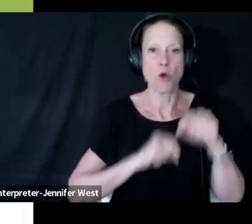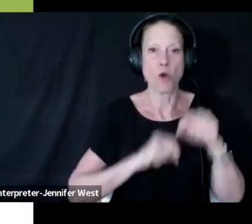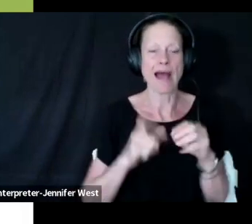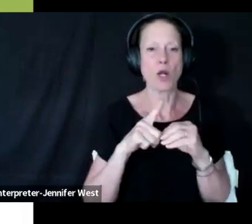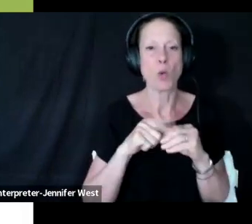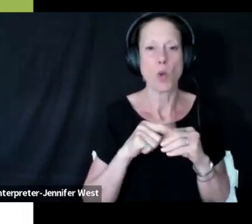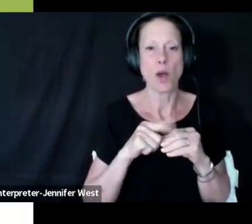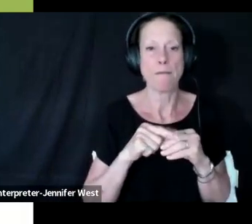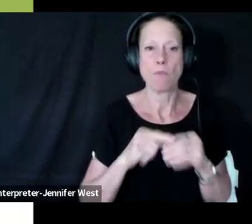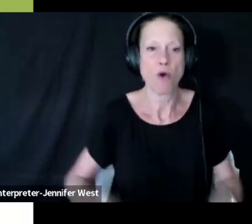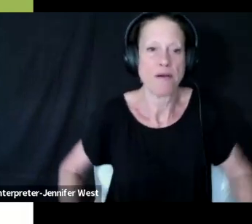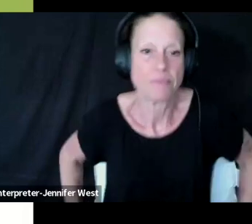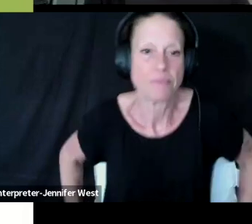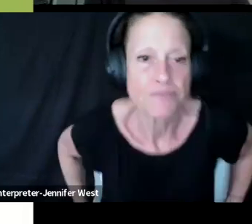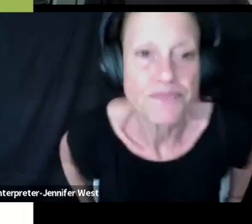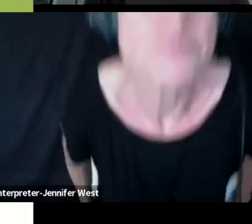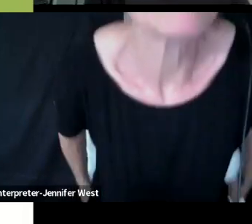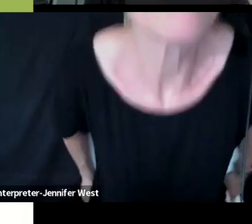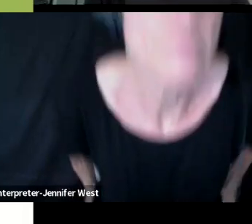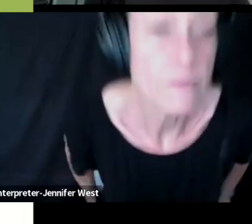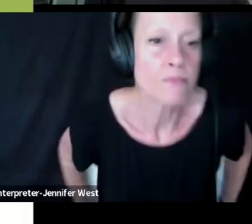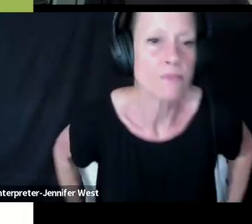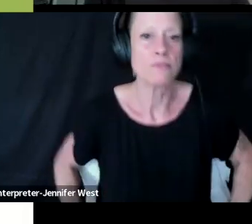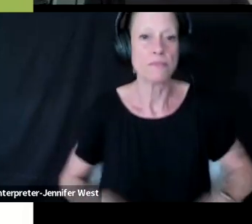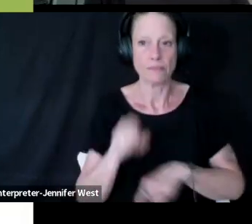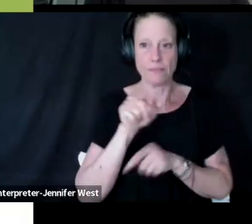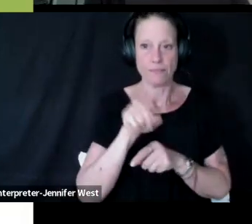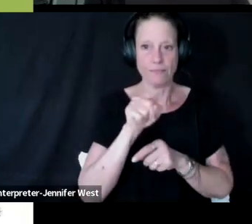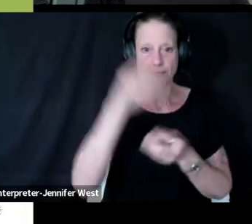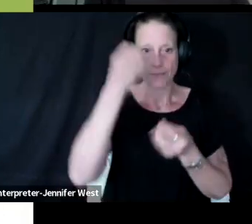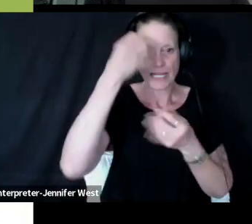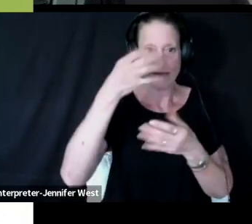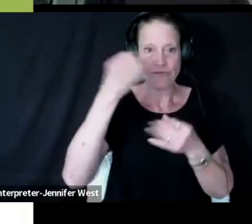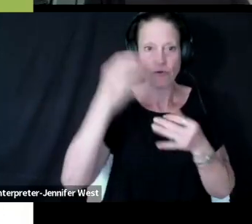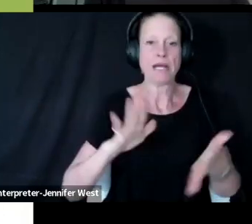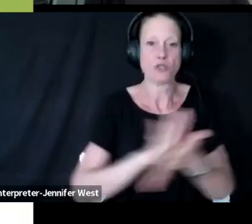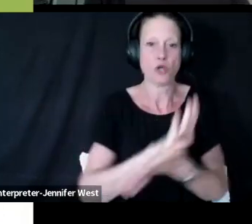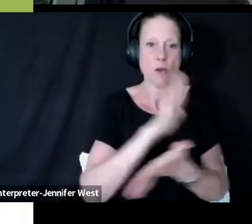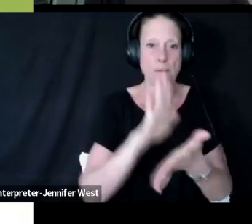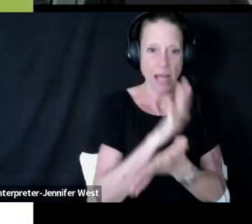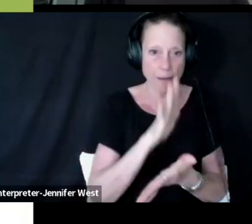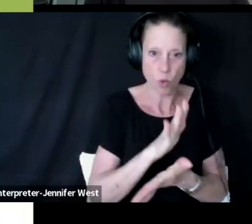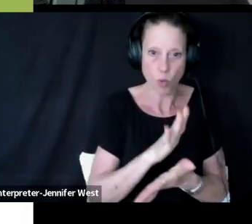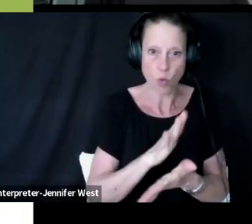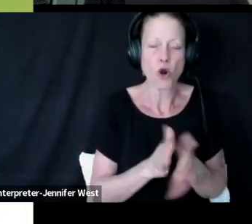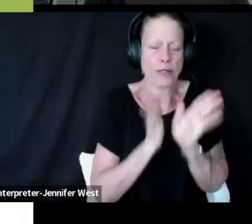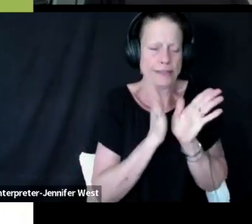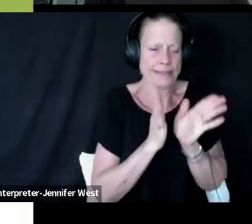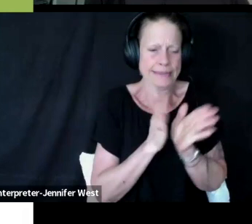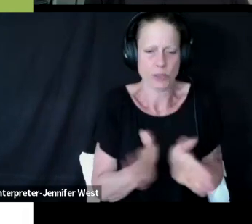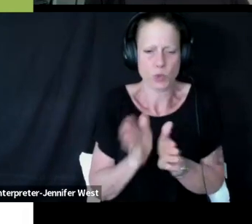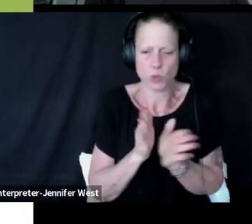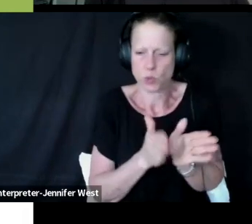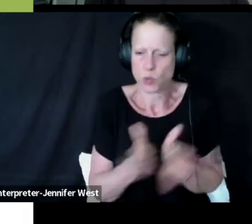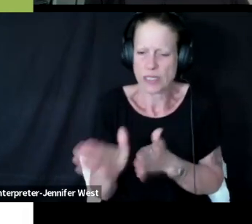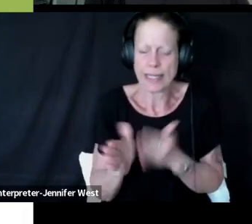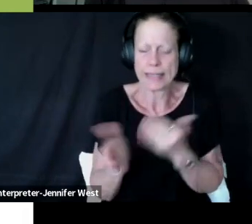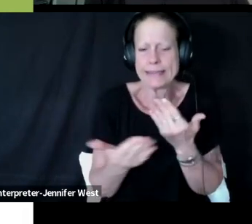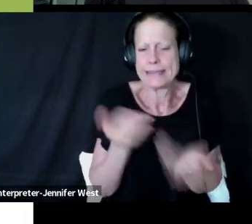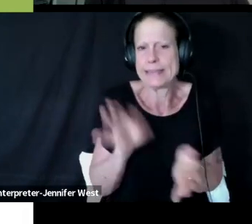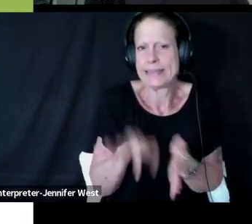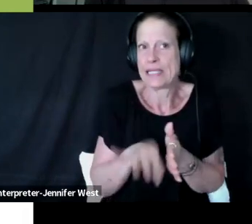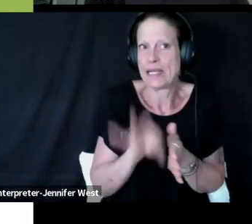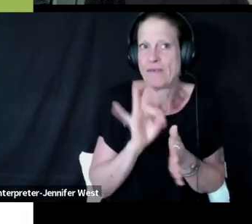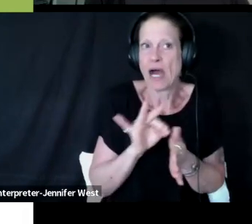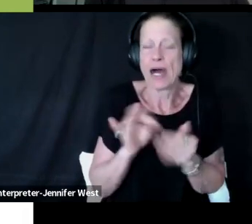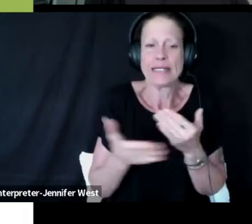okay. Is the information and paperwork about your loved ones organized, easy to find, easy to